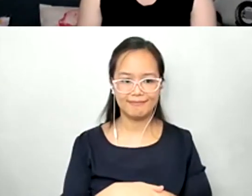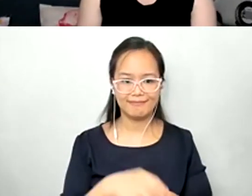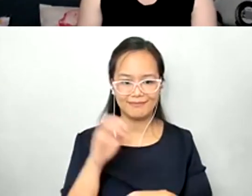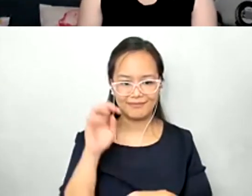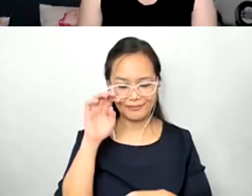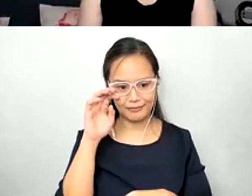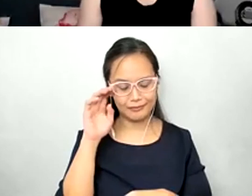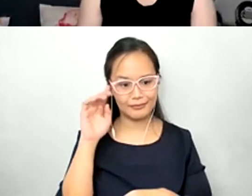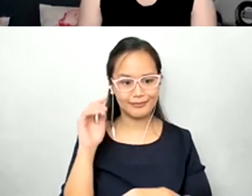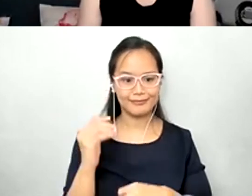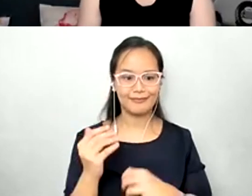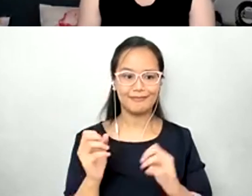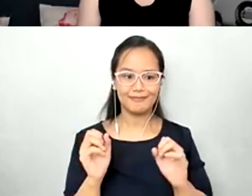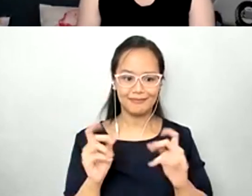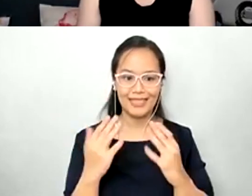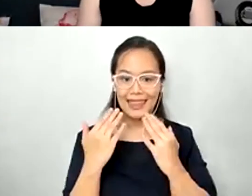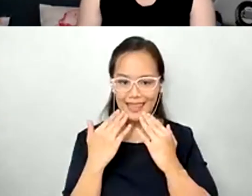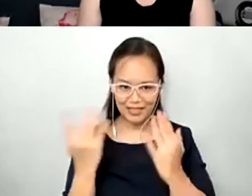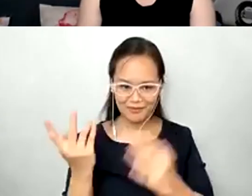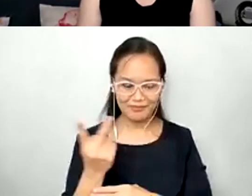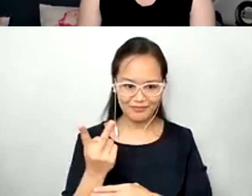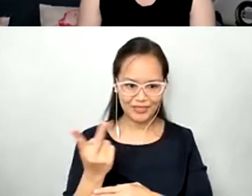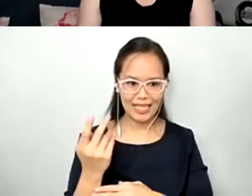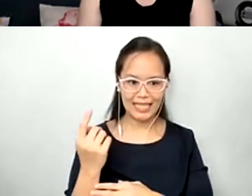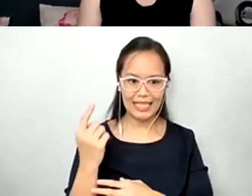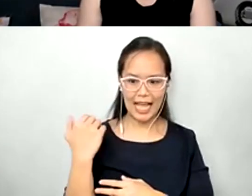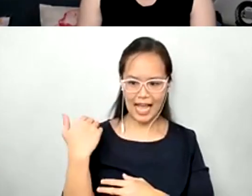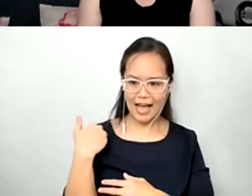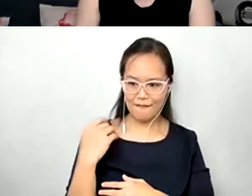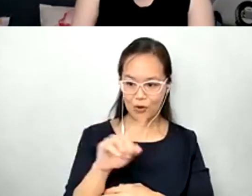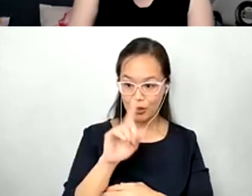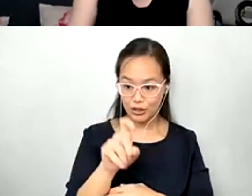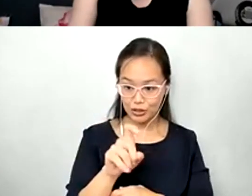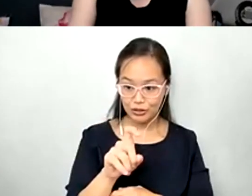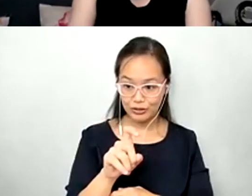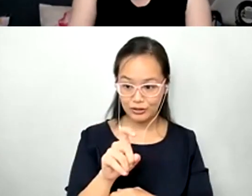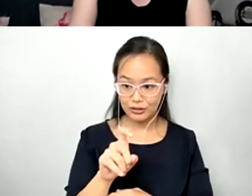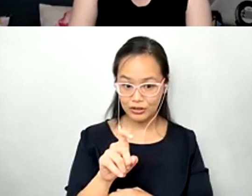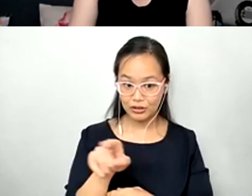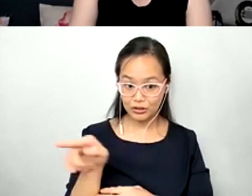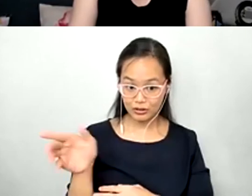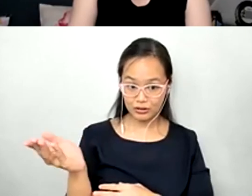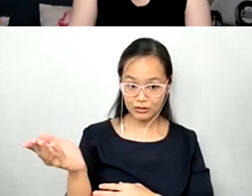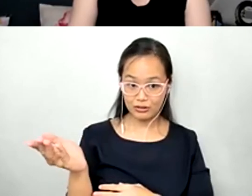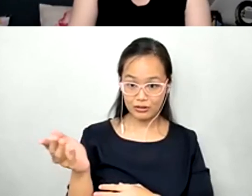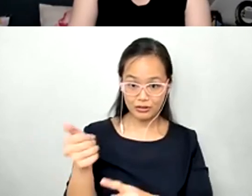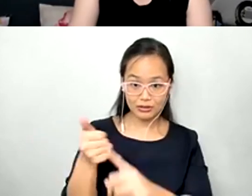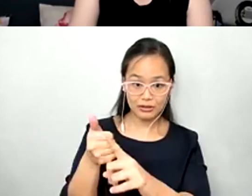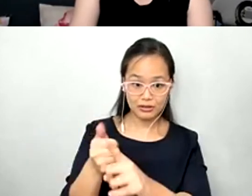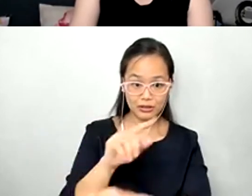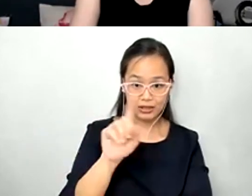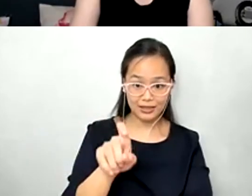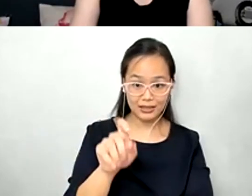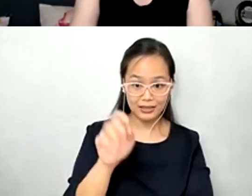Okay. Thank you po sa inyong dalawa. We have a question na gustong siya yung mismo magtanong. All